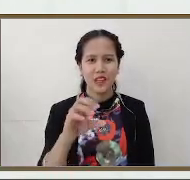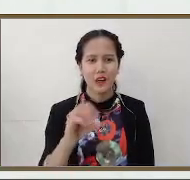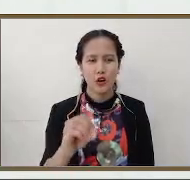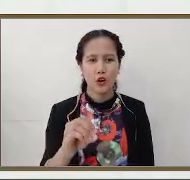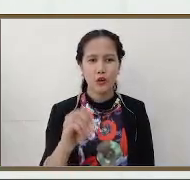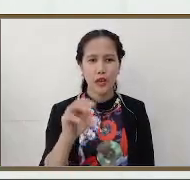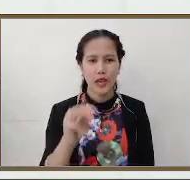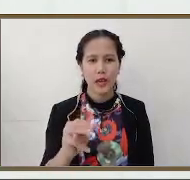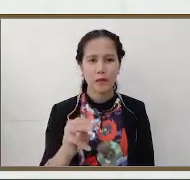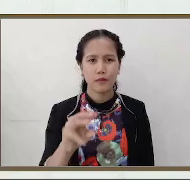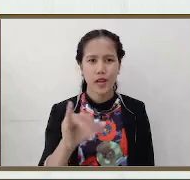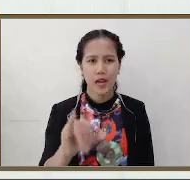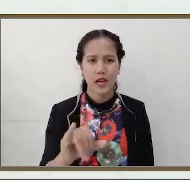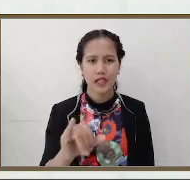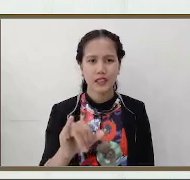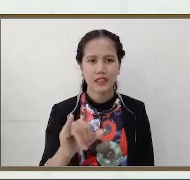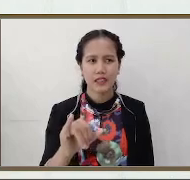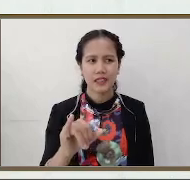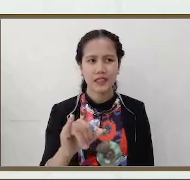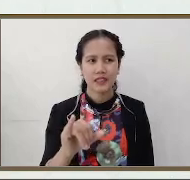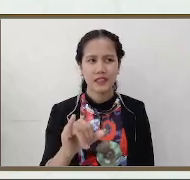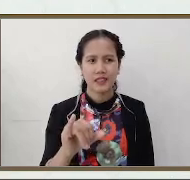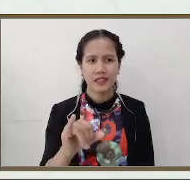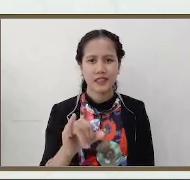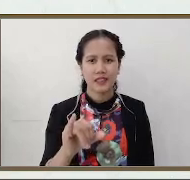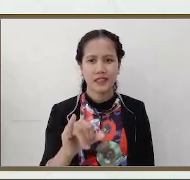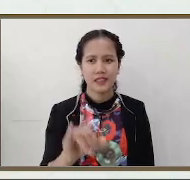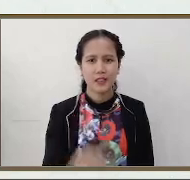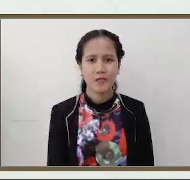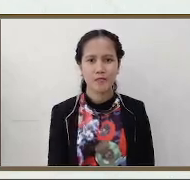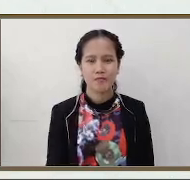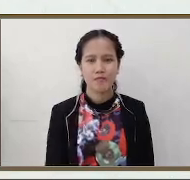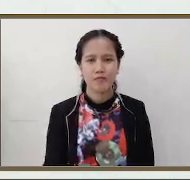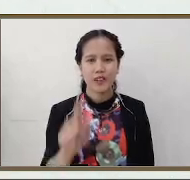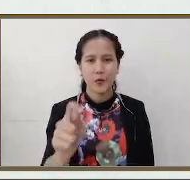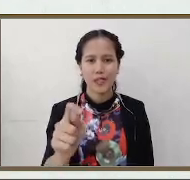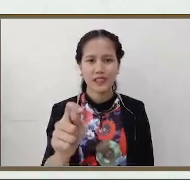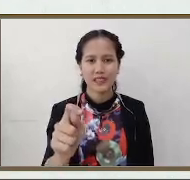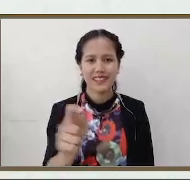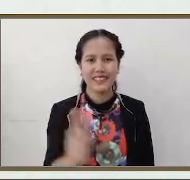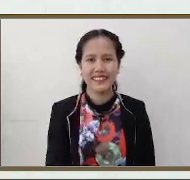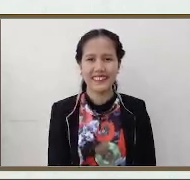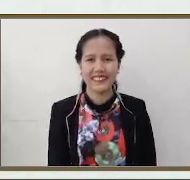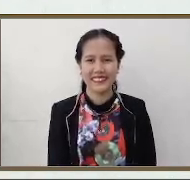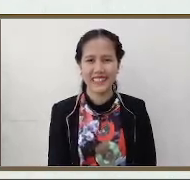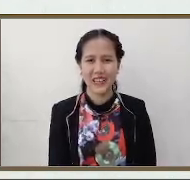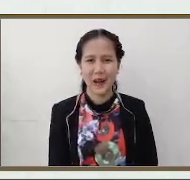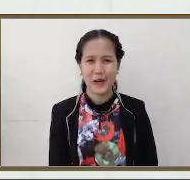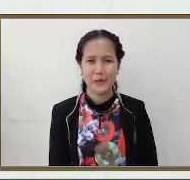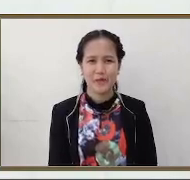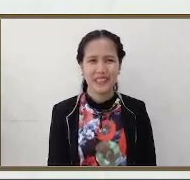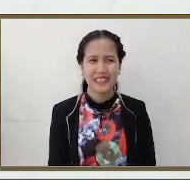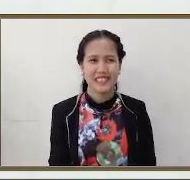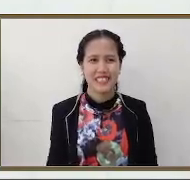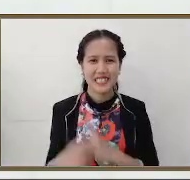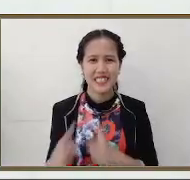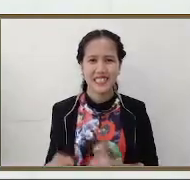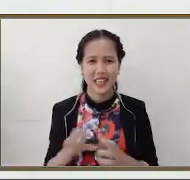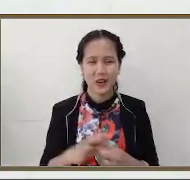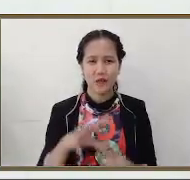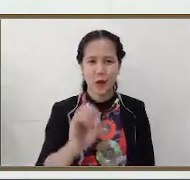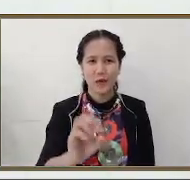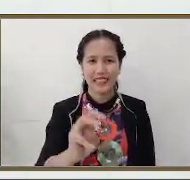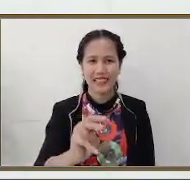mahal na pastor. You see, the reason kung bakit yan ina-upload sa social media, hindi para ipahayag sa mundo na may ganito kaming klaseng preaching.